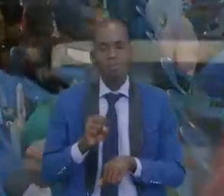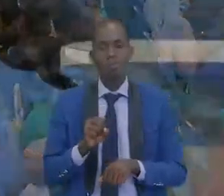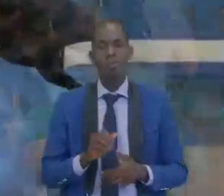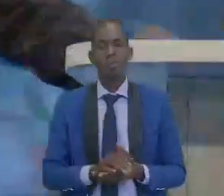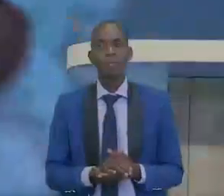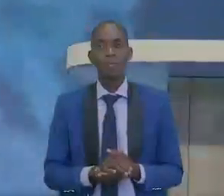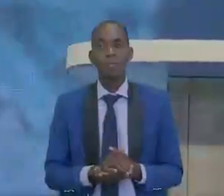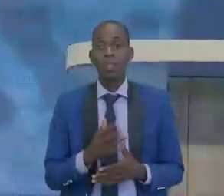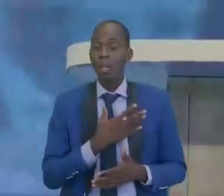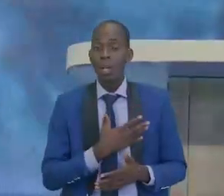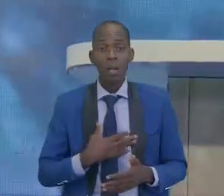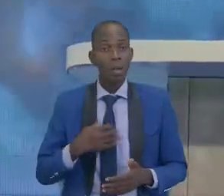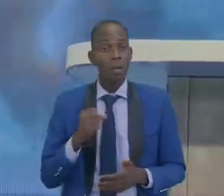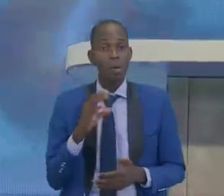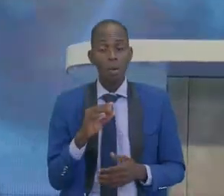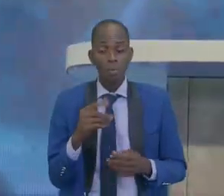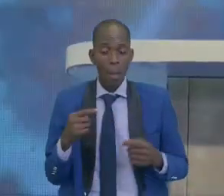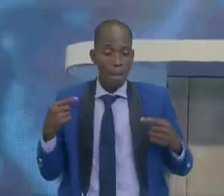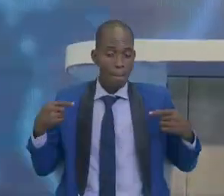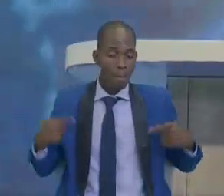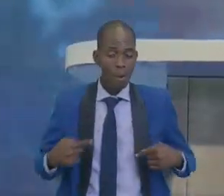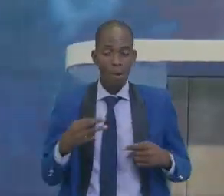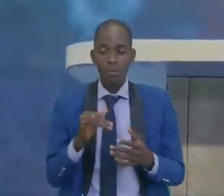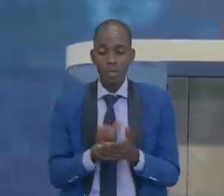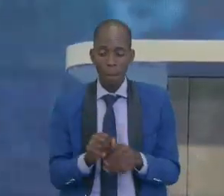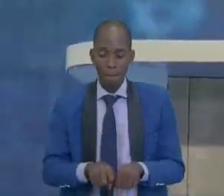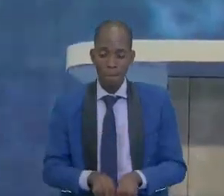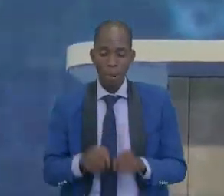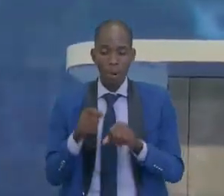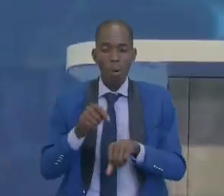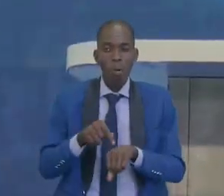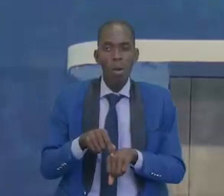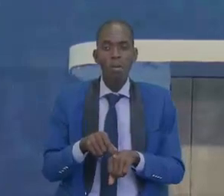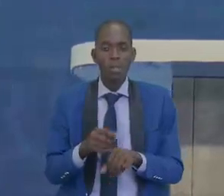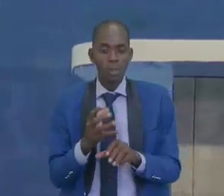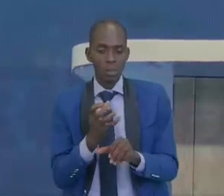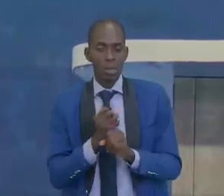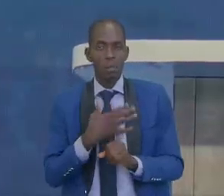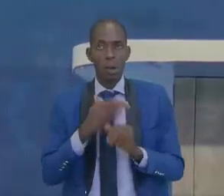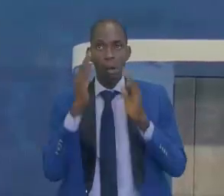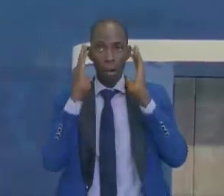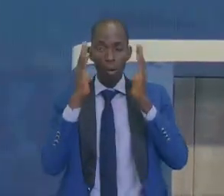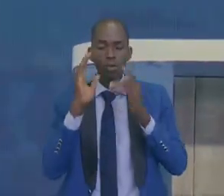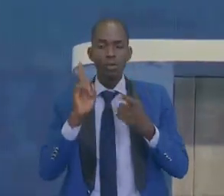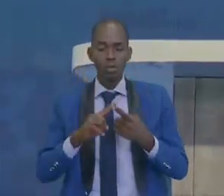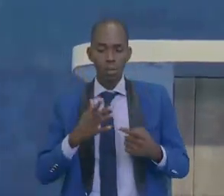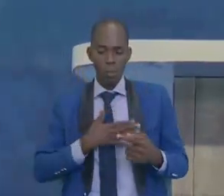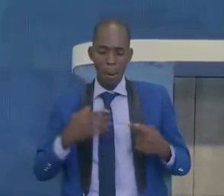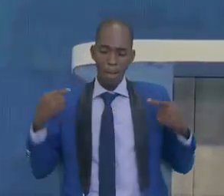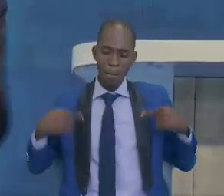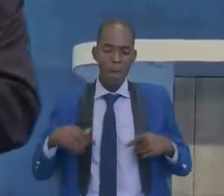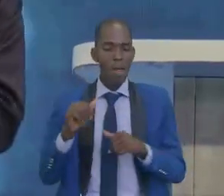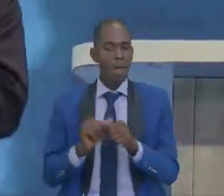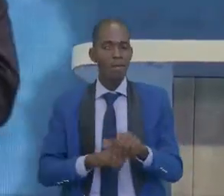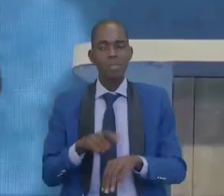And so the pain of that broken bone caused my attention to the pain all the time. I don't